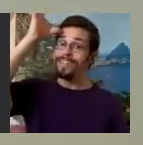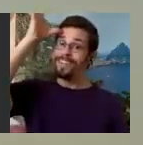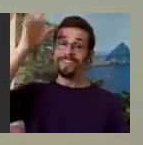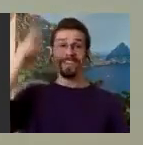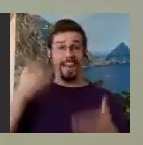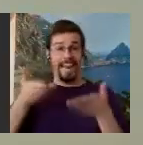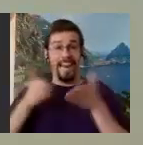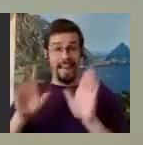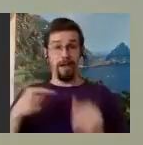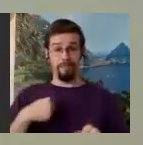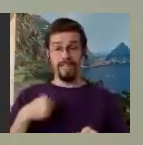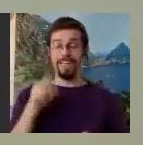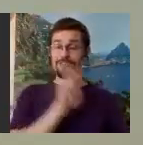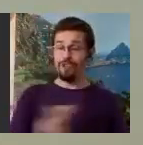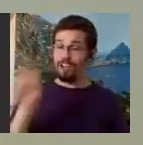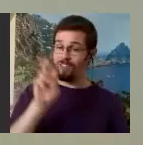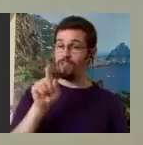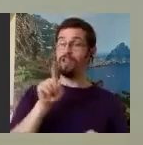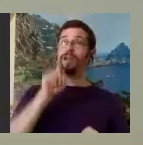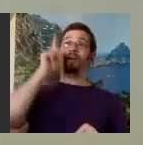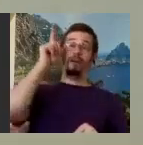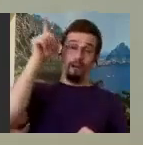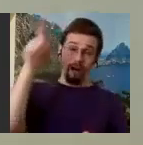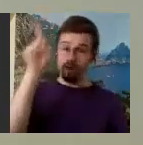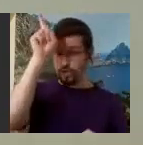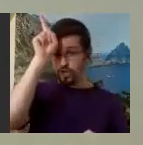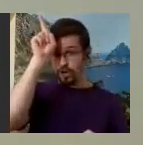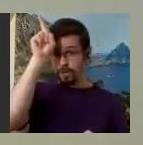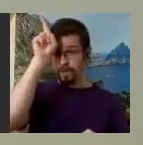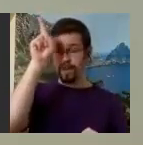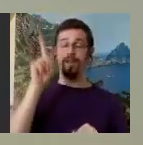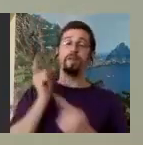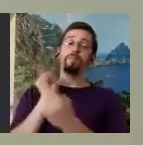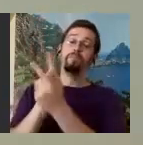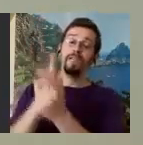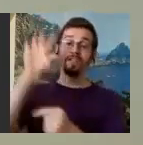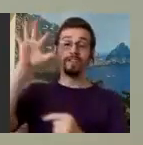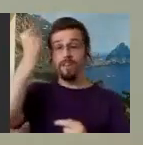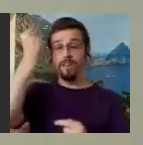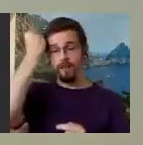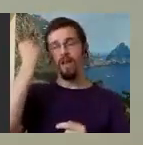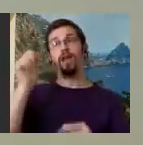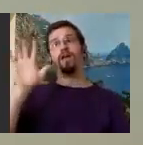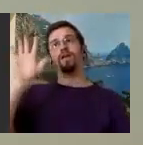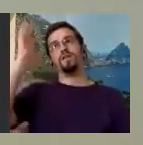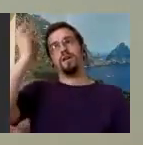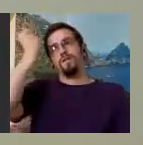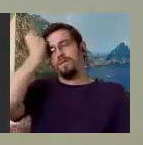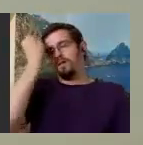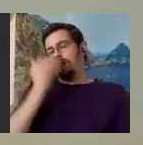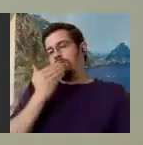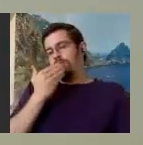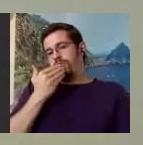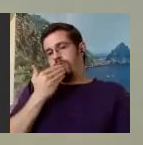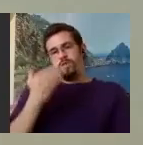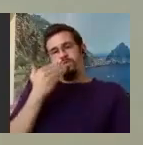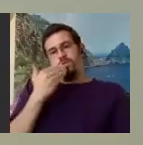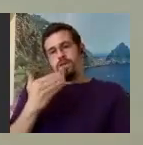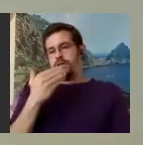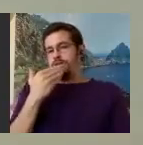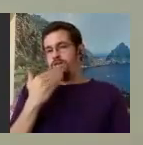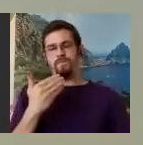personality. Thank you, Cynthia Chasan, for working with me on my Gold Award project.